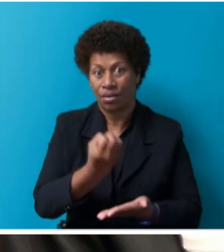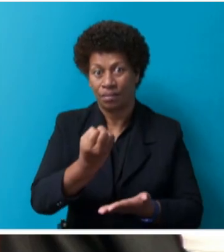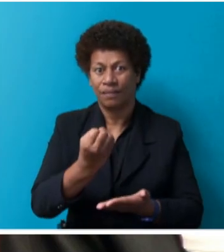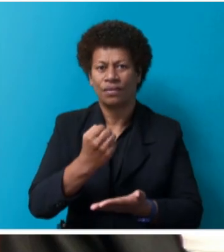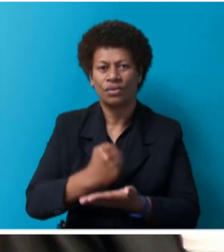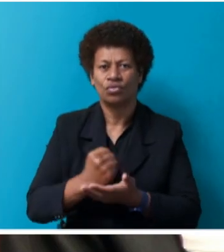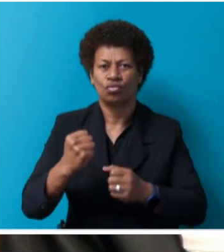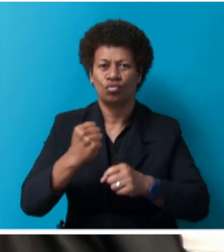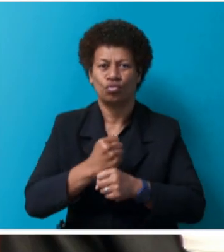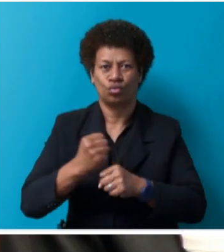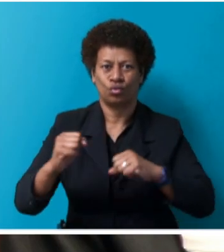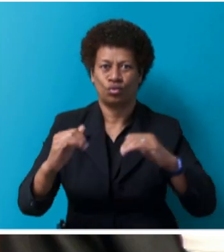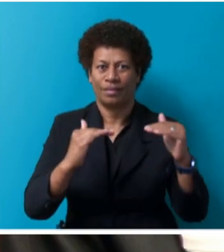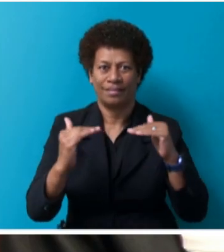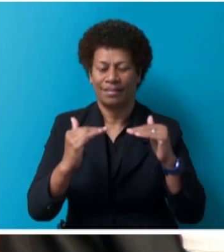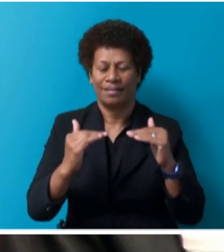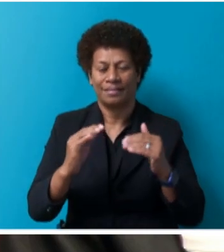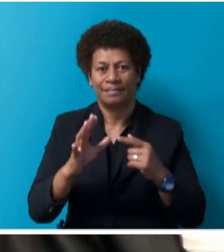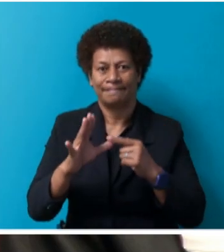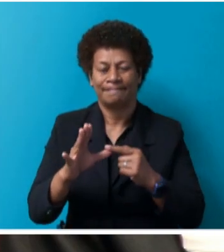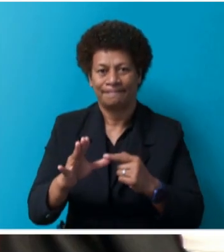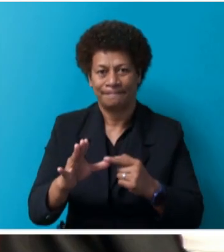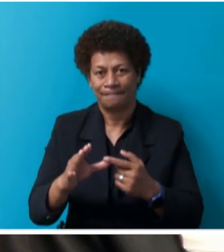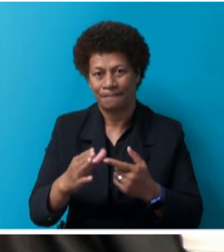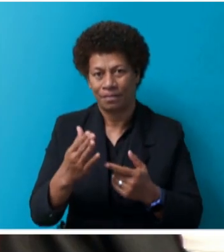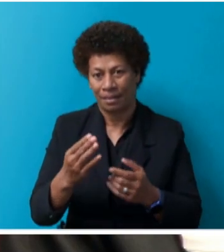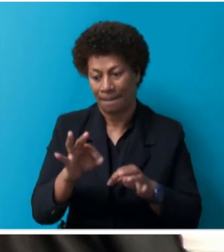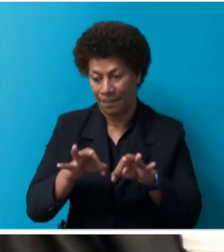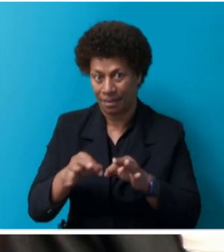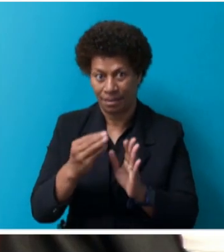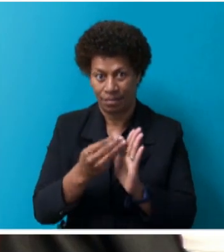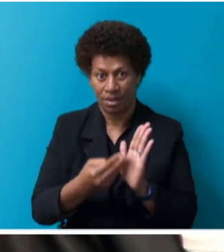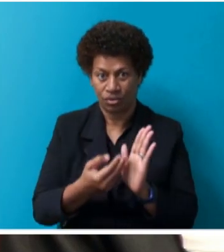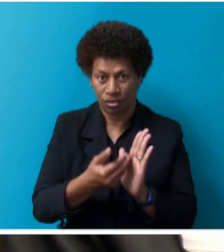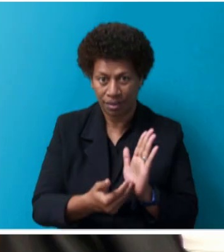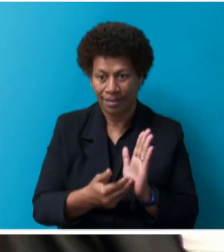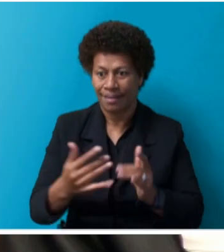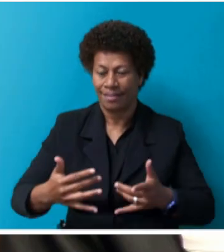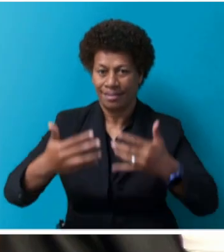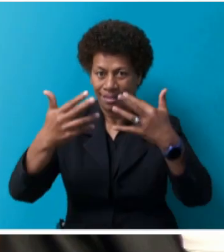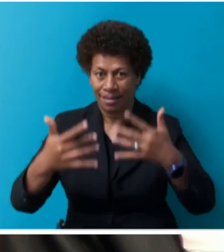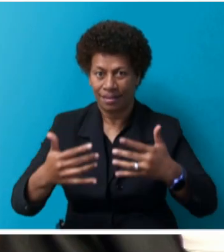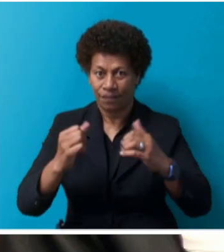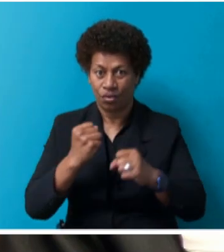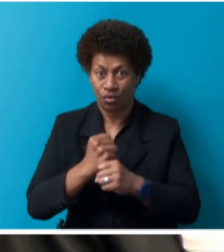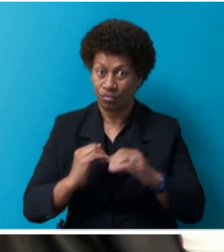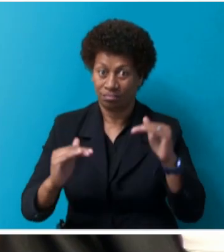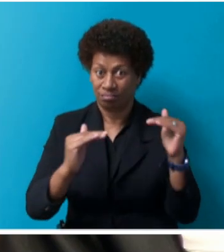mainstreaming and gender-responsive planning and budgeting, and the strengthening of gender data and statistics across